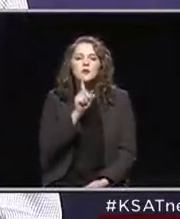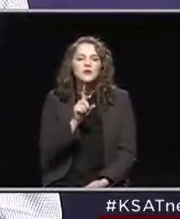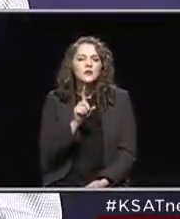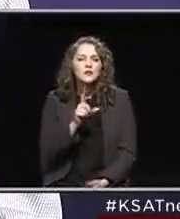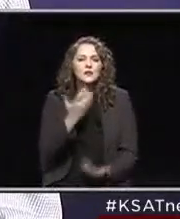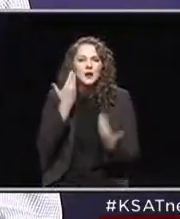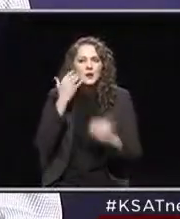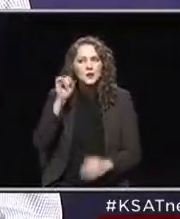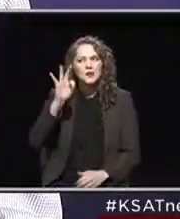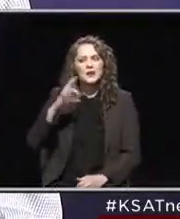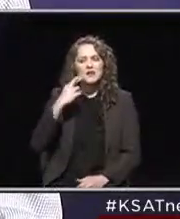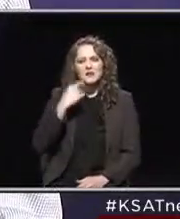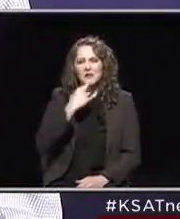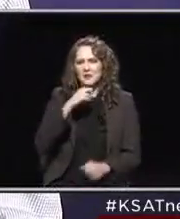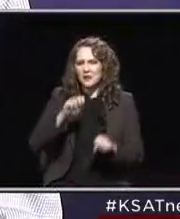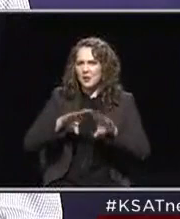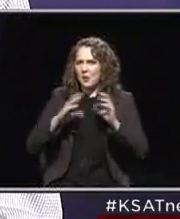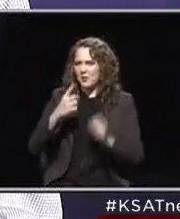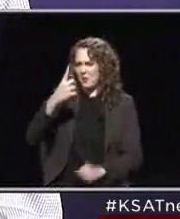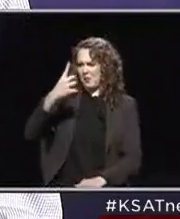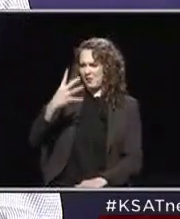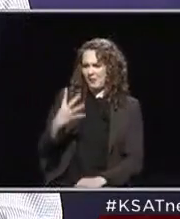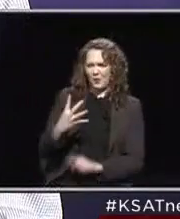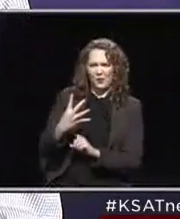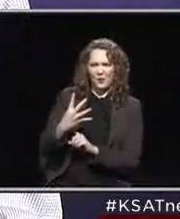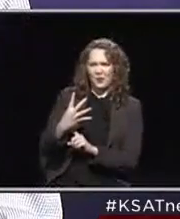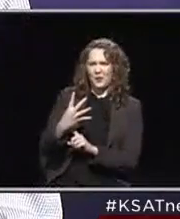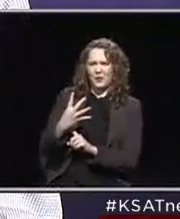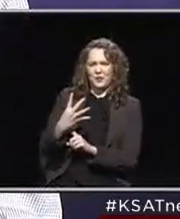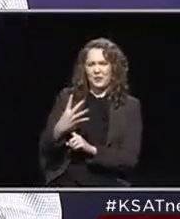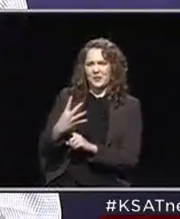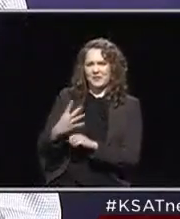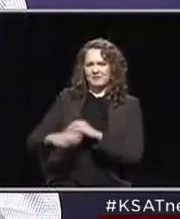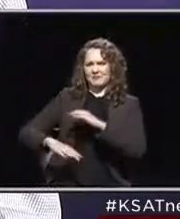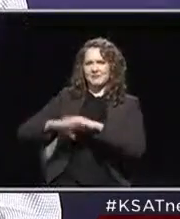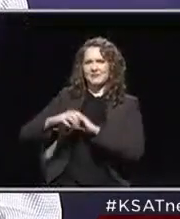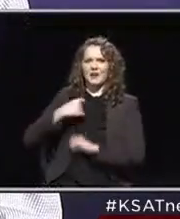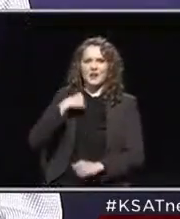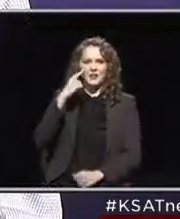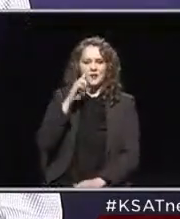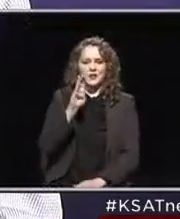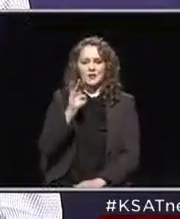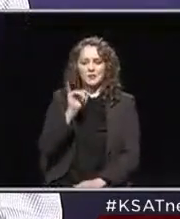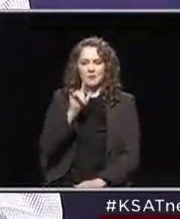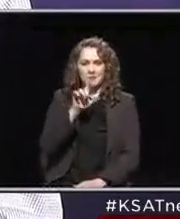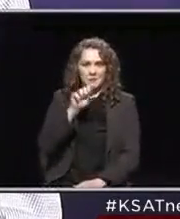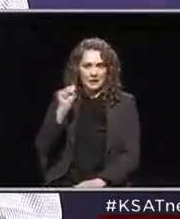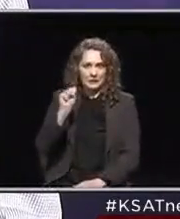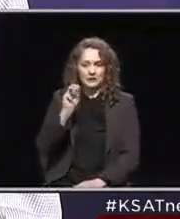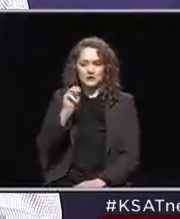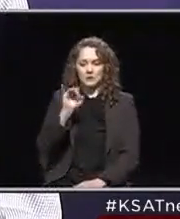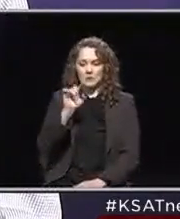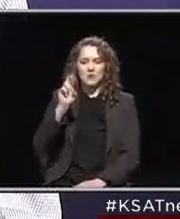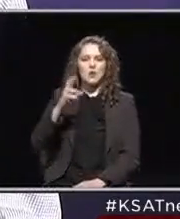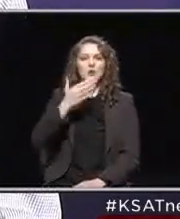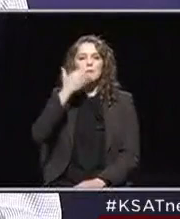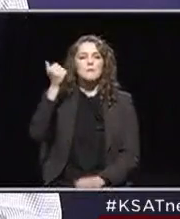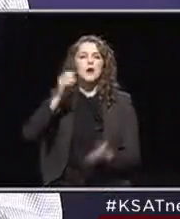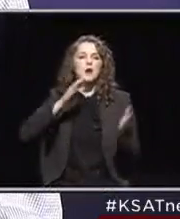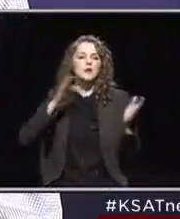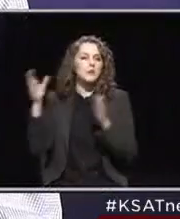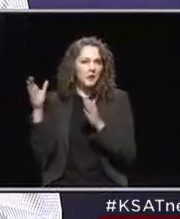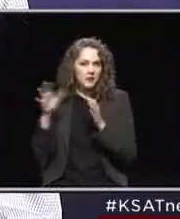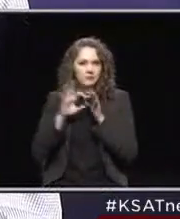able to open with only one-fourth of capacity. I believe Bayless Miller had a much better plan than came out with respect to restaurants. His